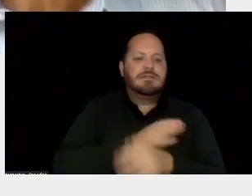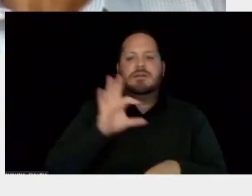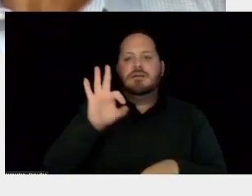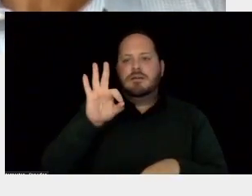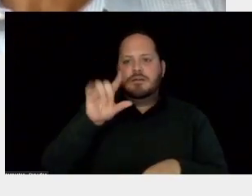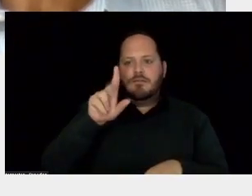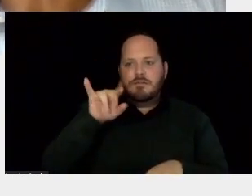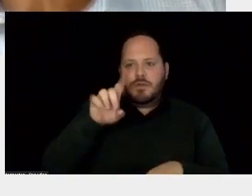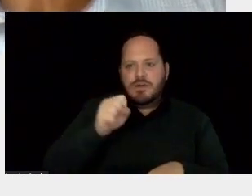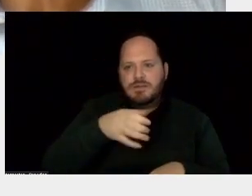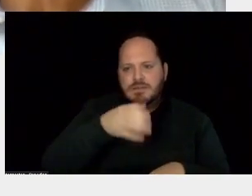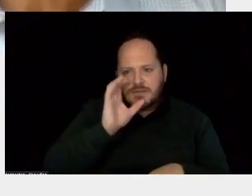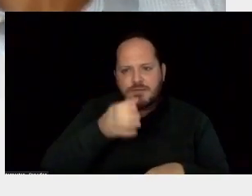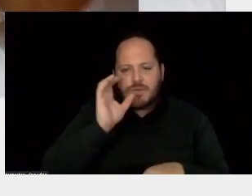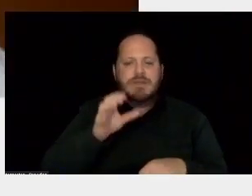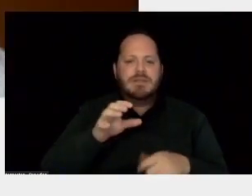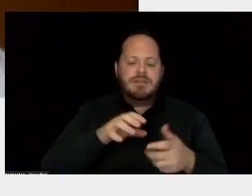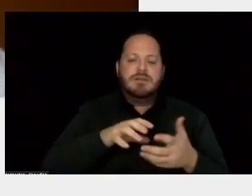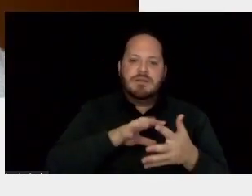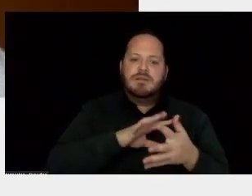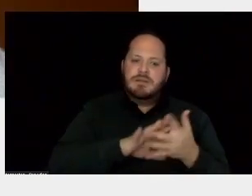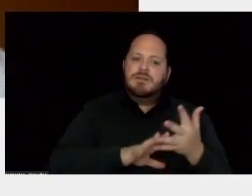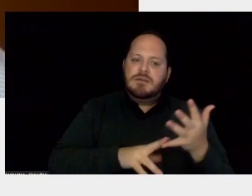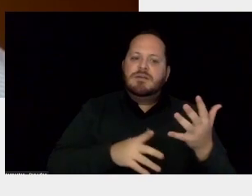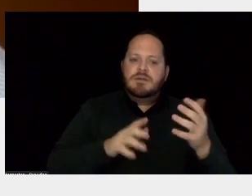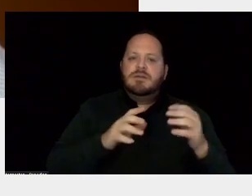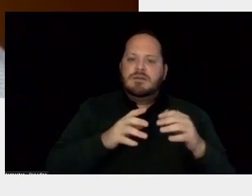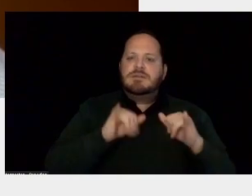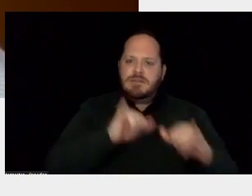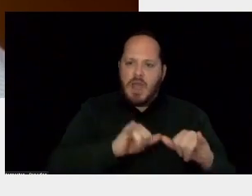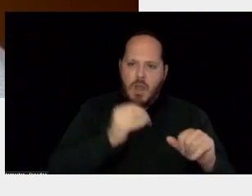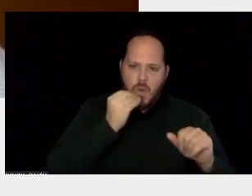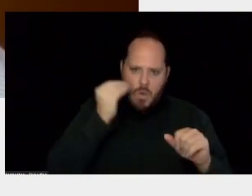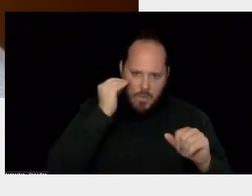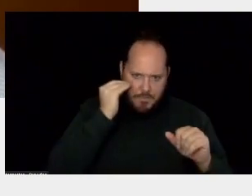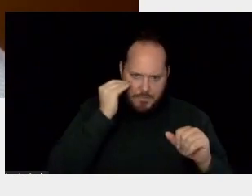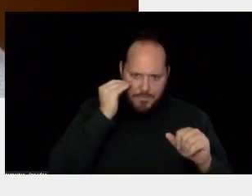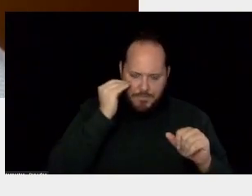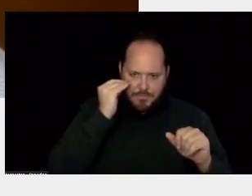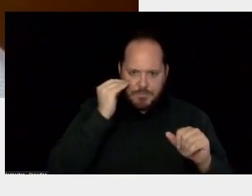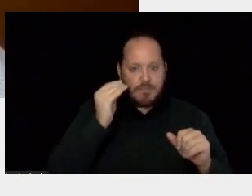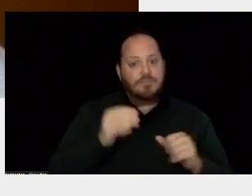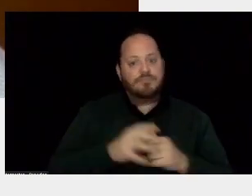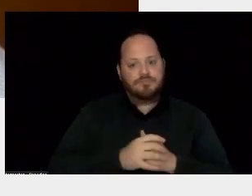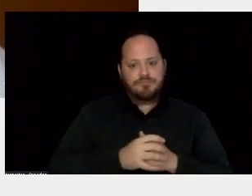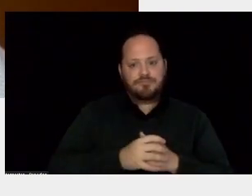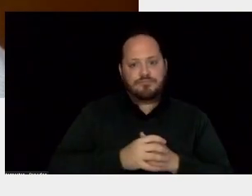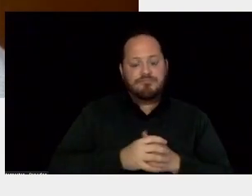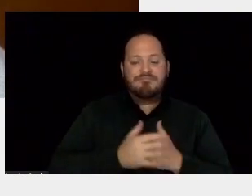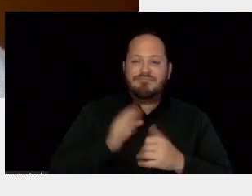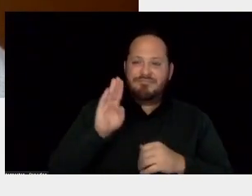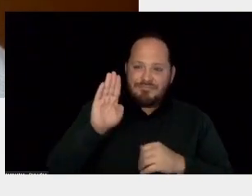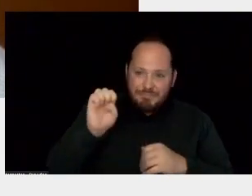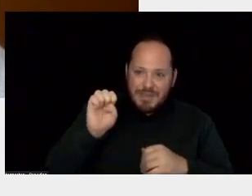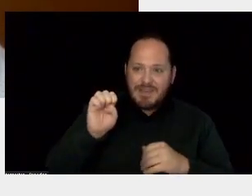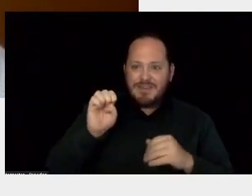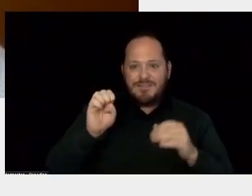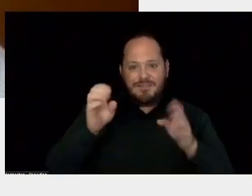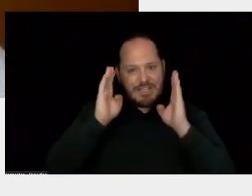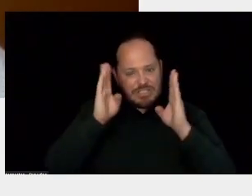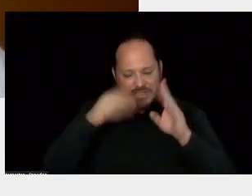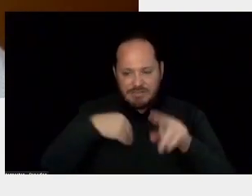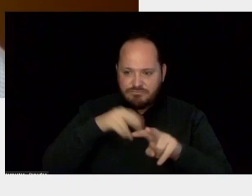infections. Be very vigilant and monitoring for any complications. We've already gone over that. But again, most people that